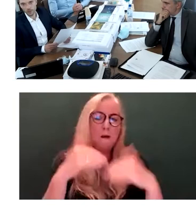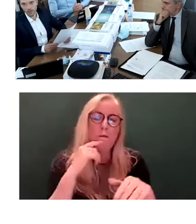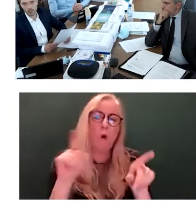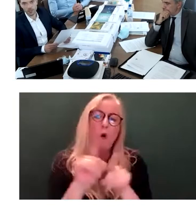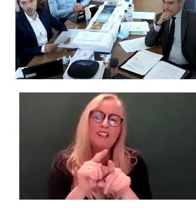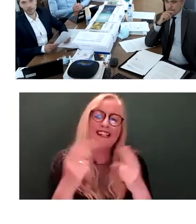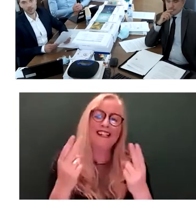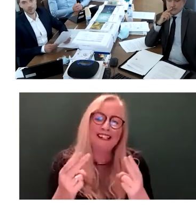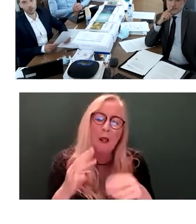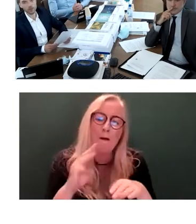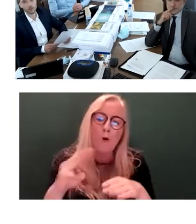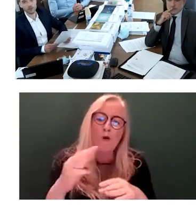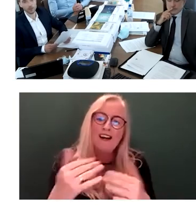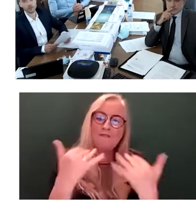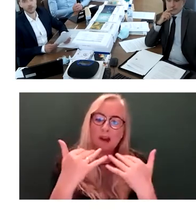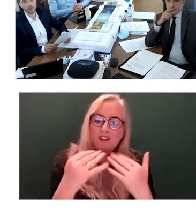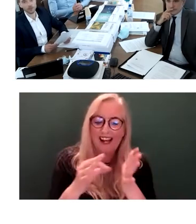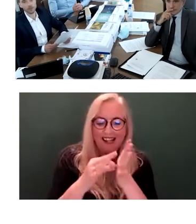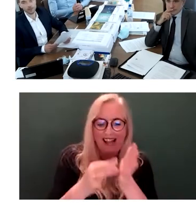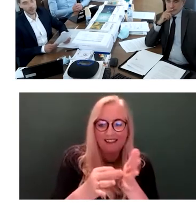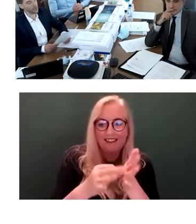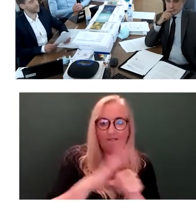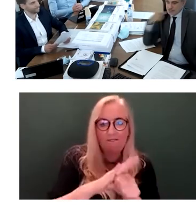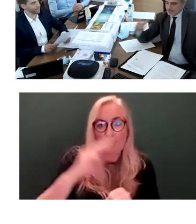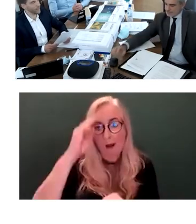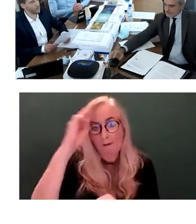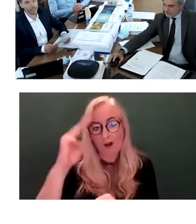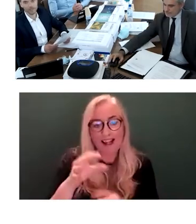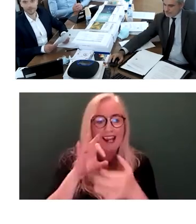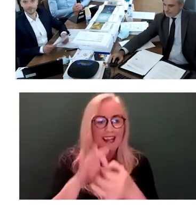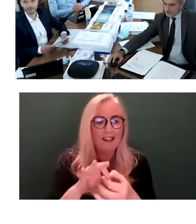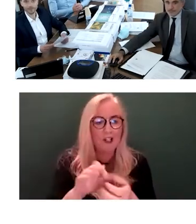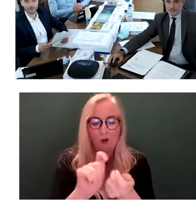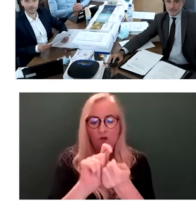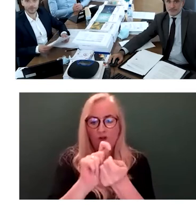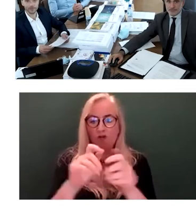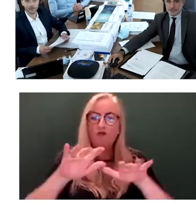improve information and guidance for employers to put reasonable accommodation in place.